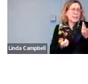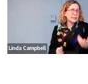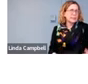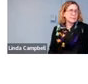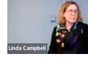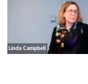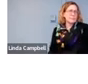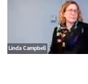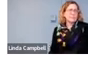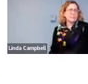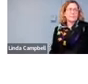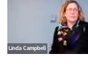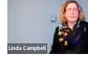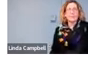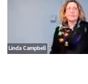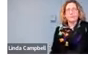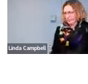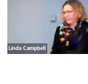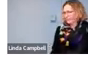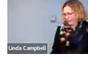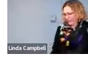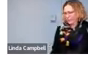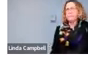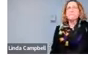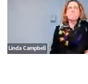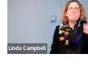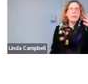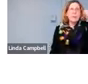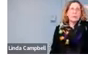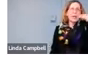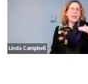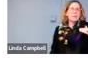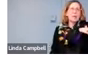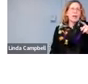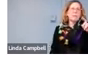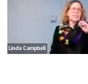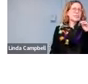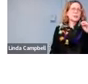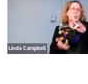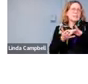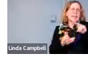That's money that we could be spending on other areas, and I bet you would agree with me on that.